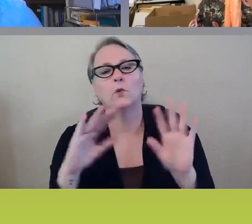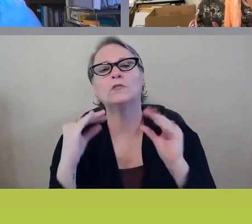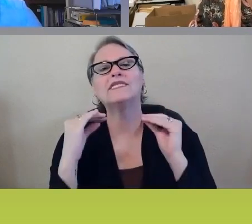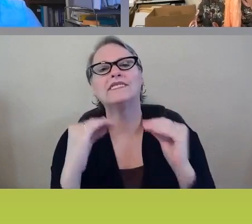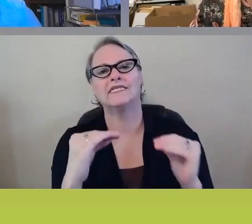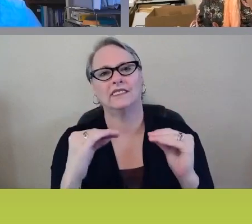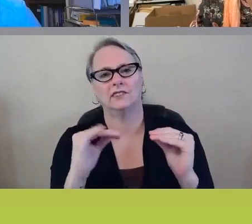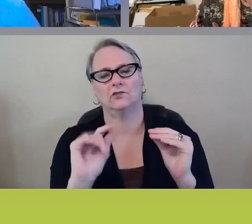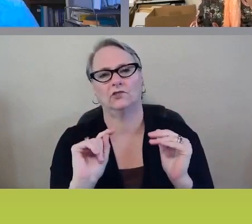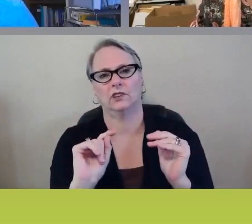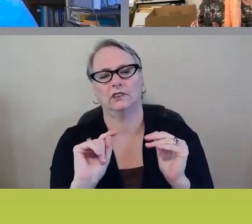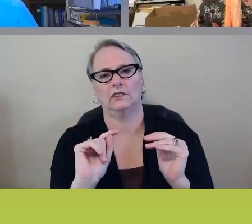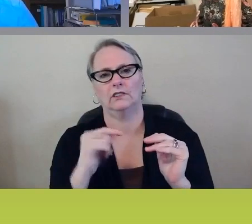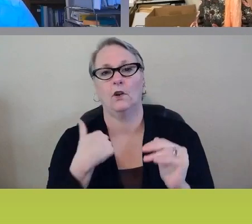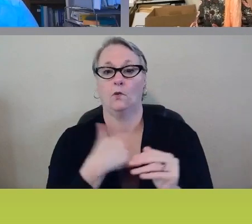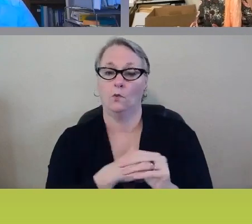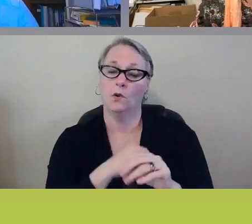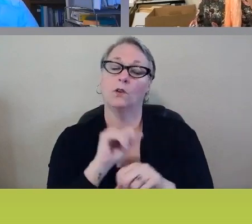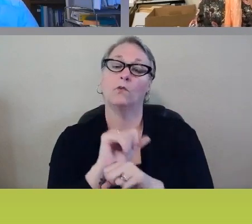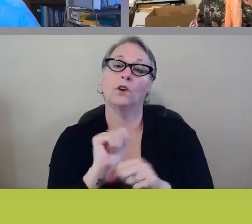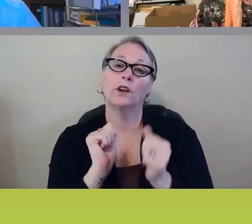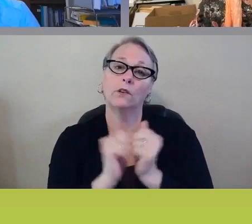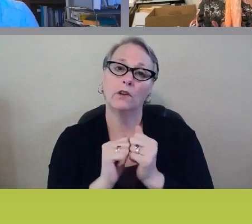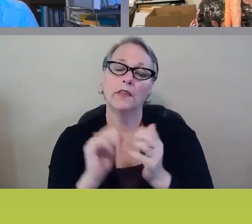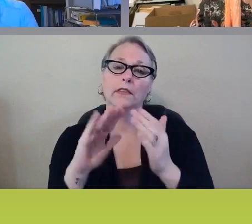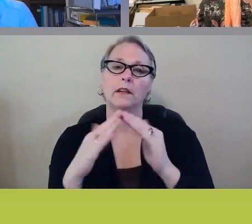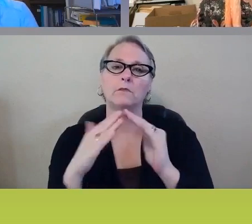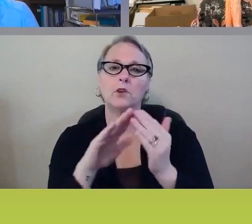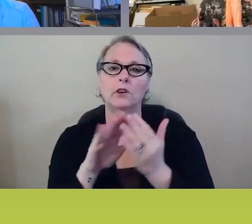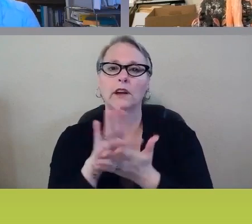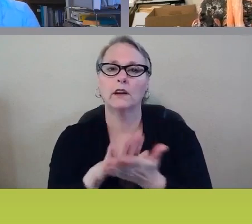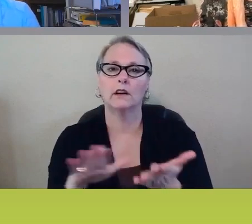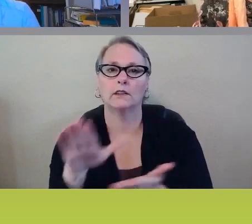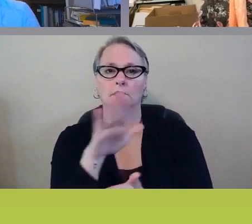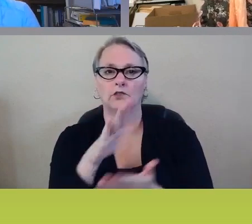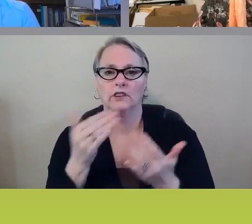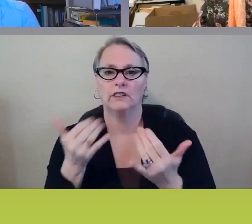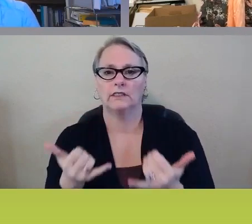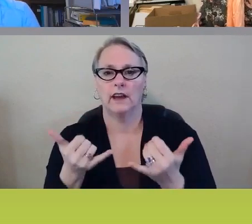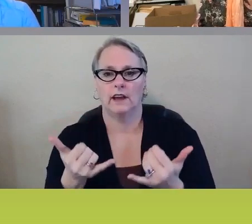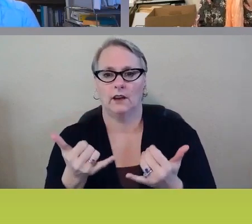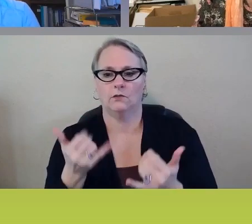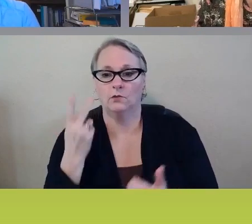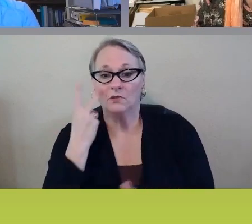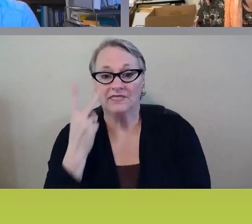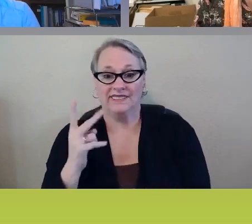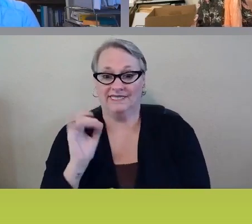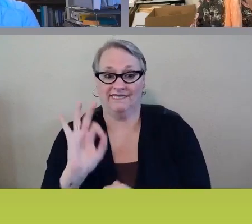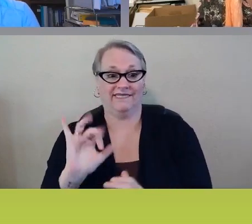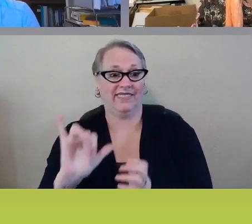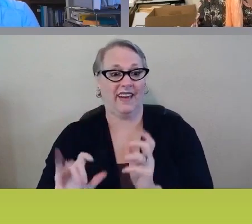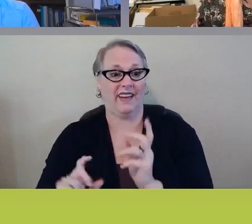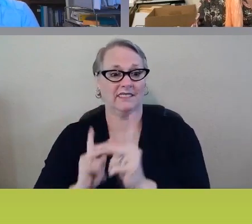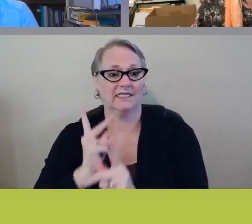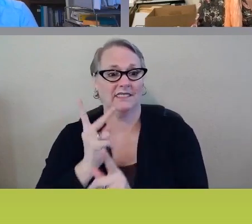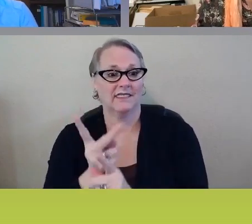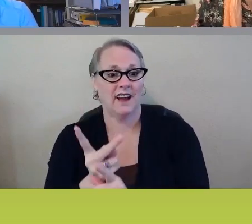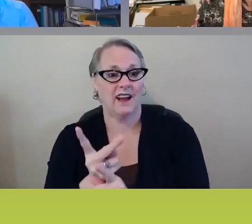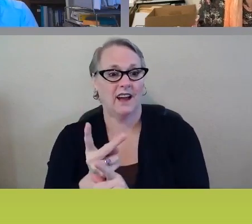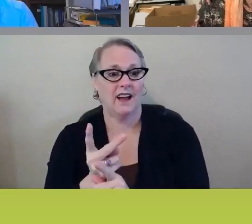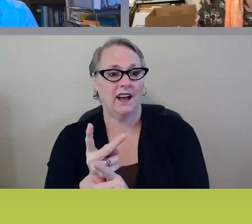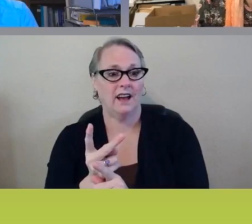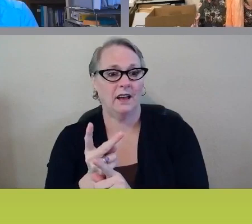are working with community colleges now to see if these type of topics could